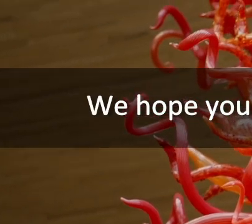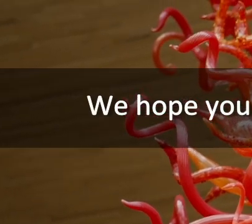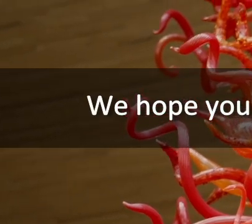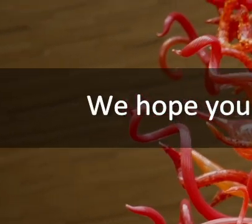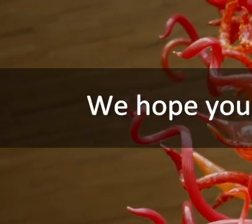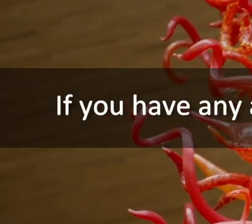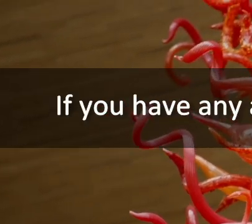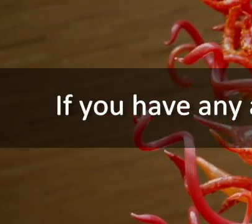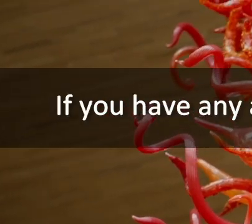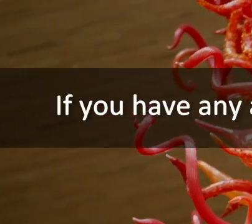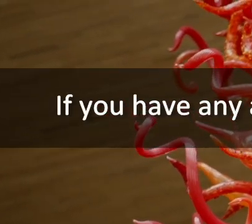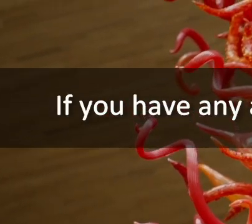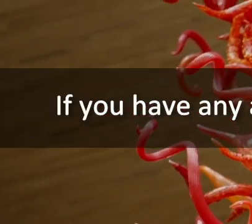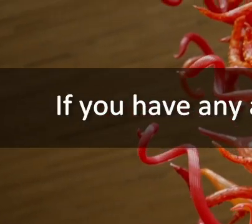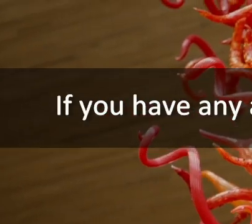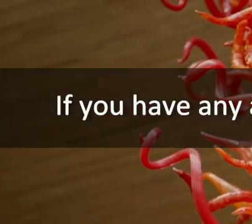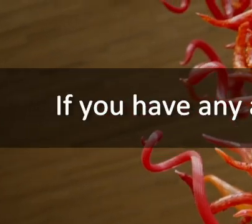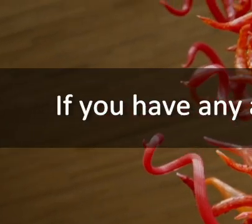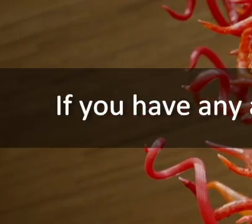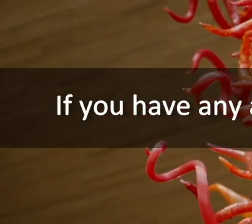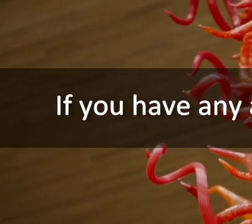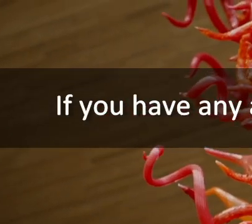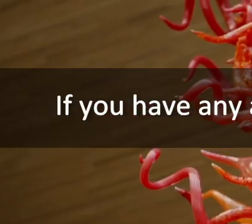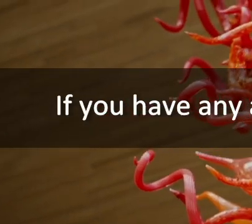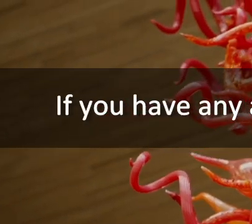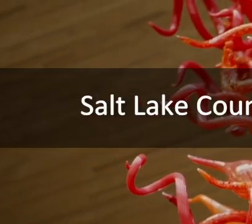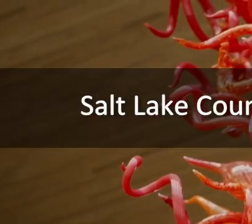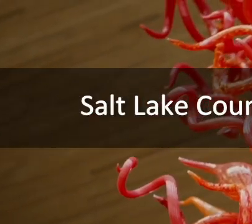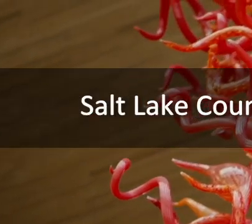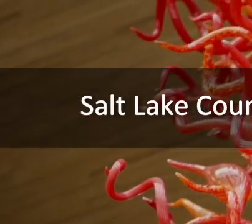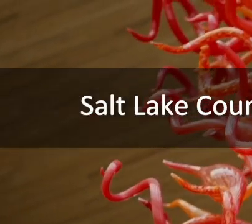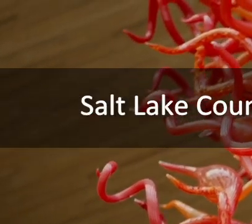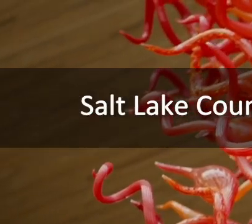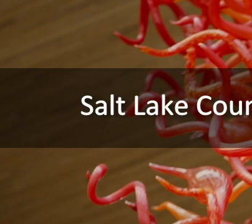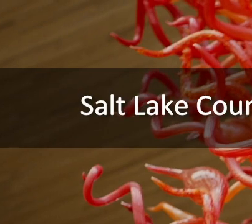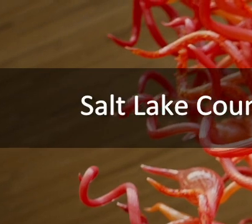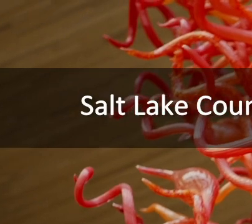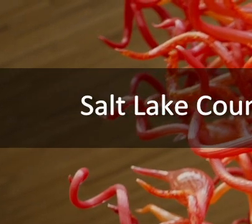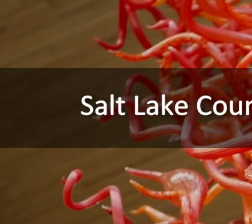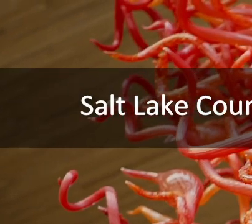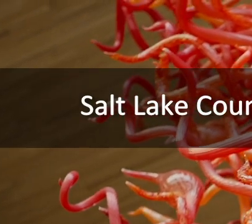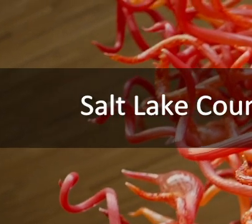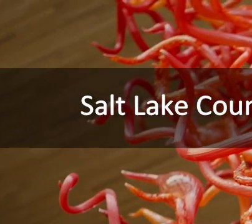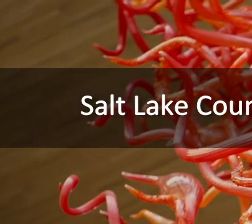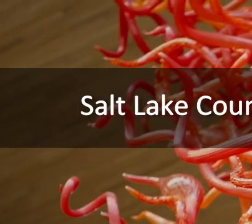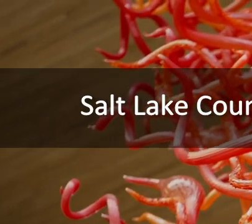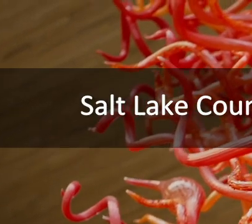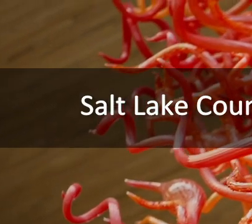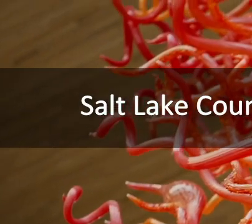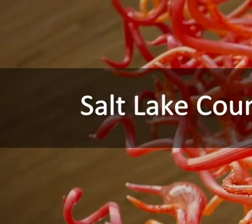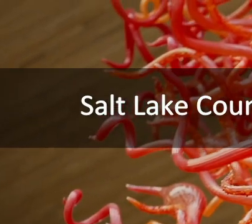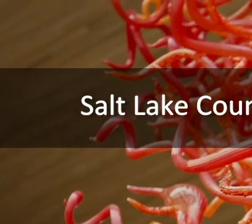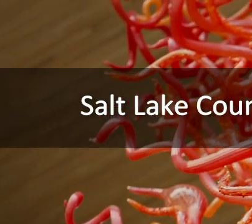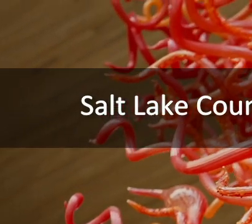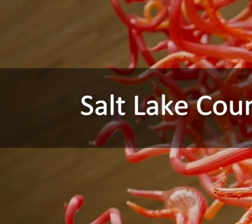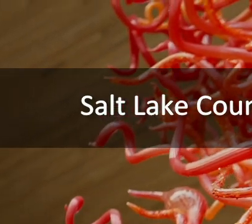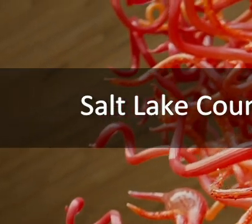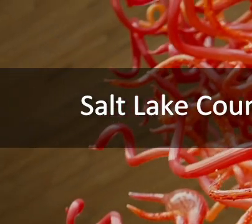Hall. If you have any accessibility questions, please contact Salt Lake County Patron Services at